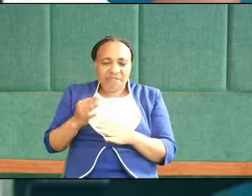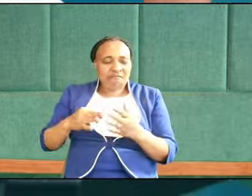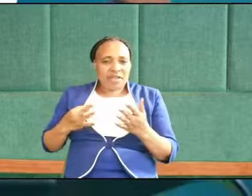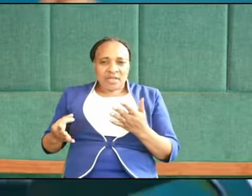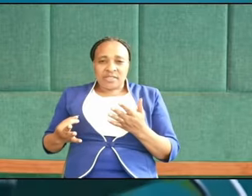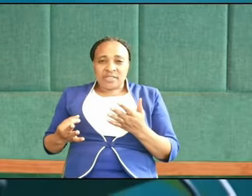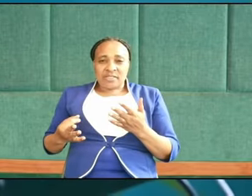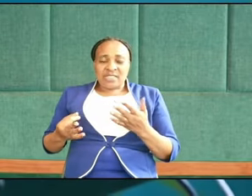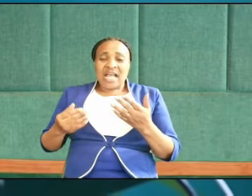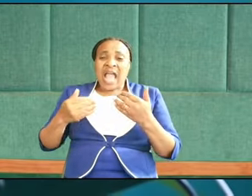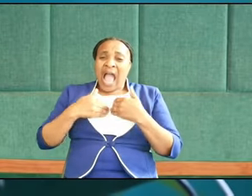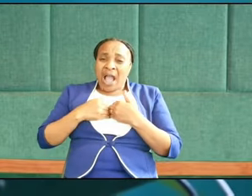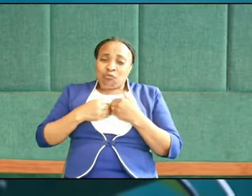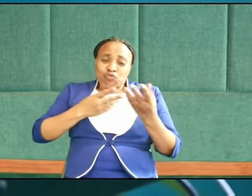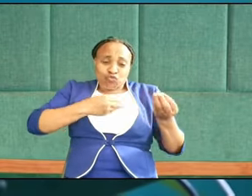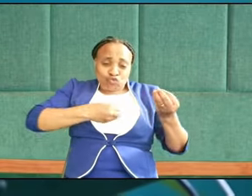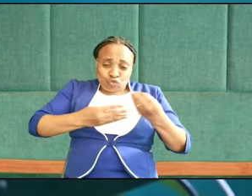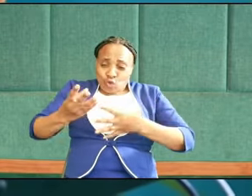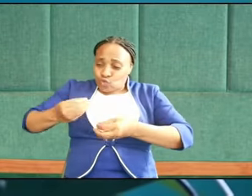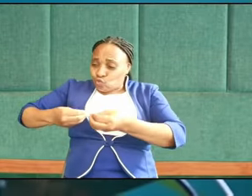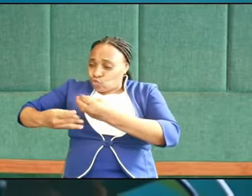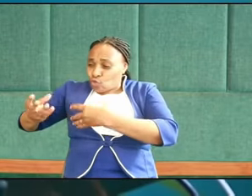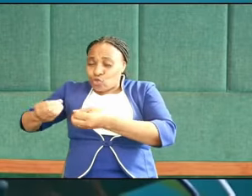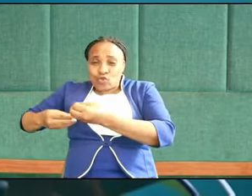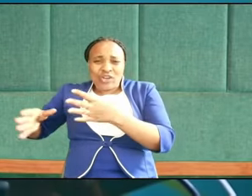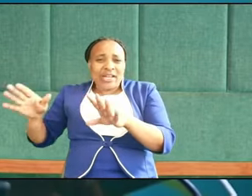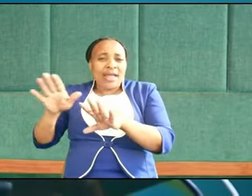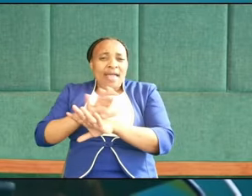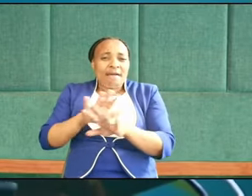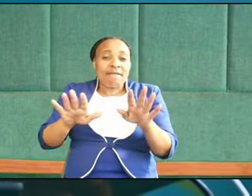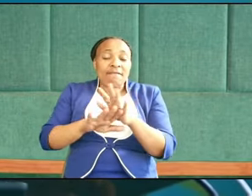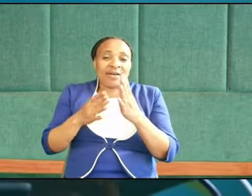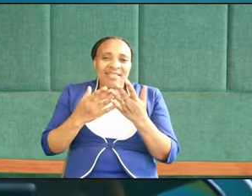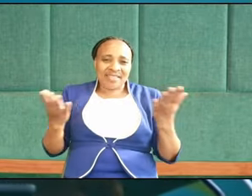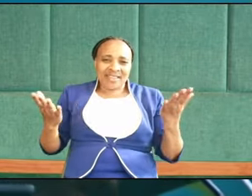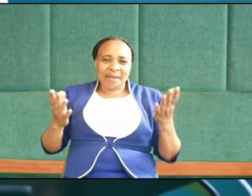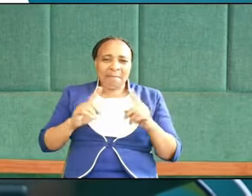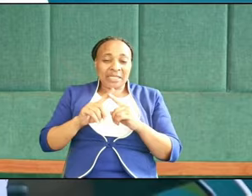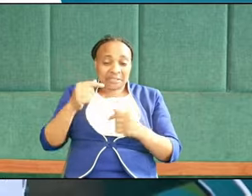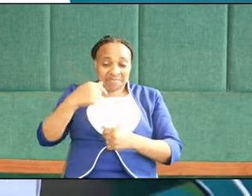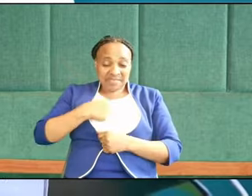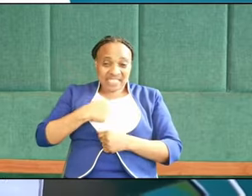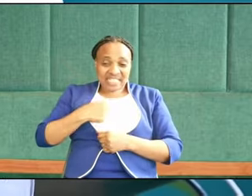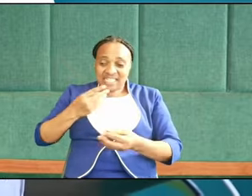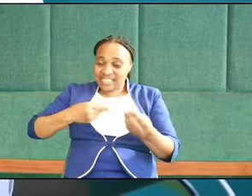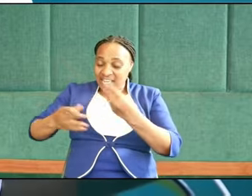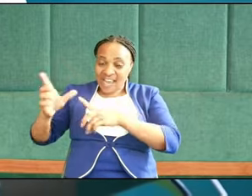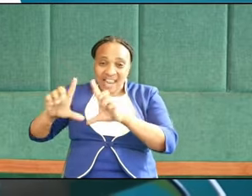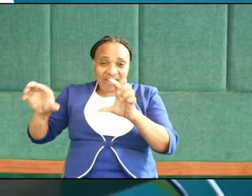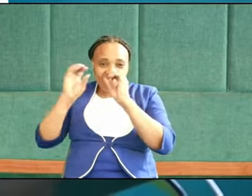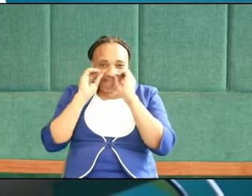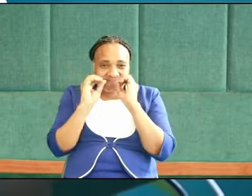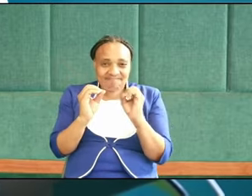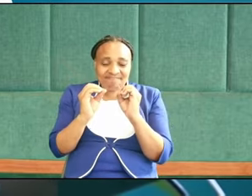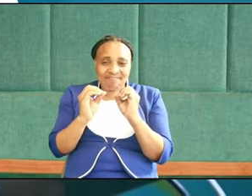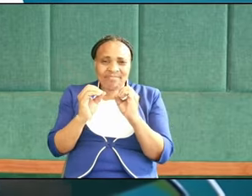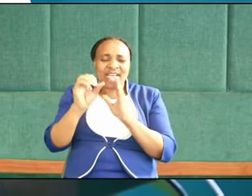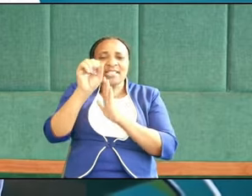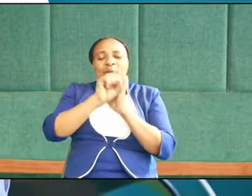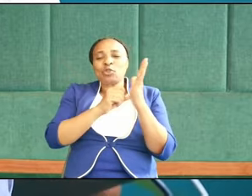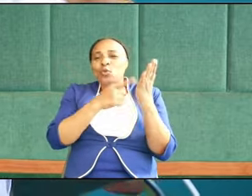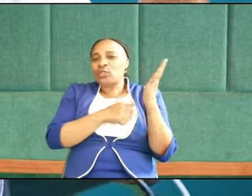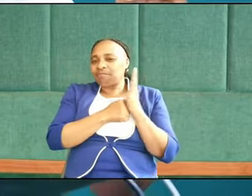sold everything. I will not sell the land. Our subject today,